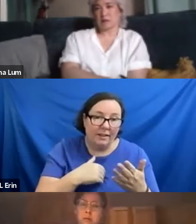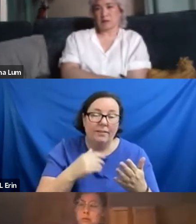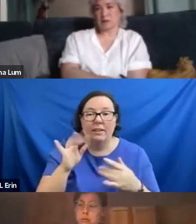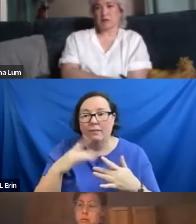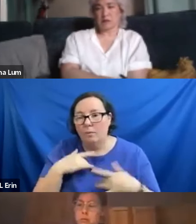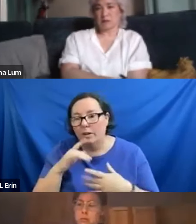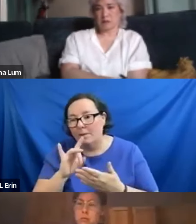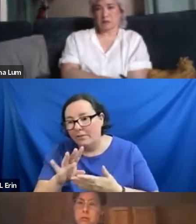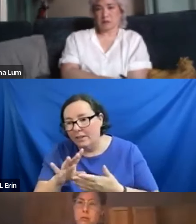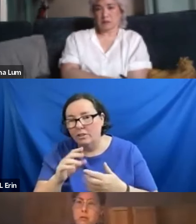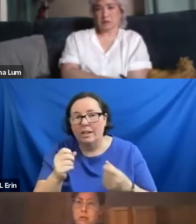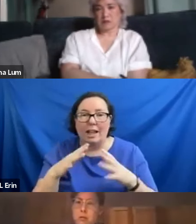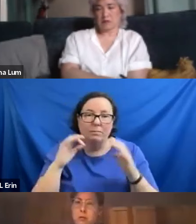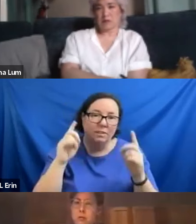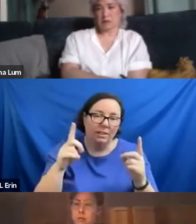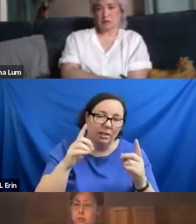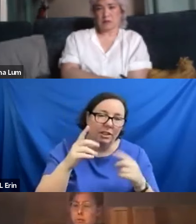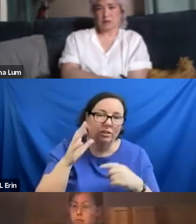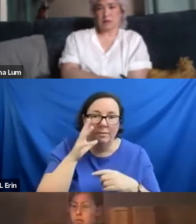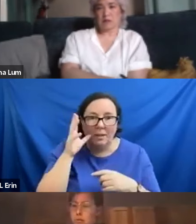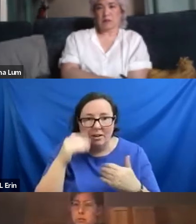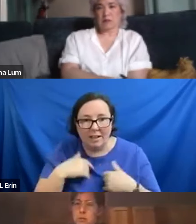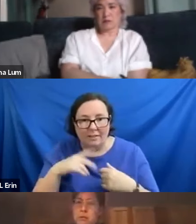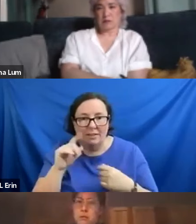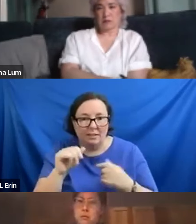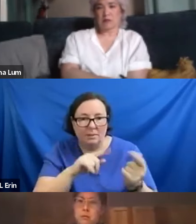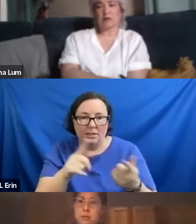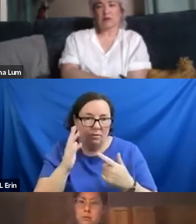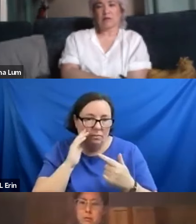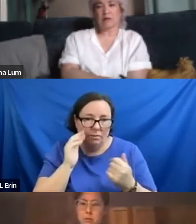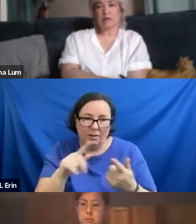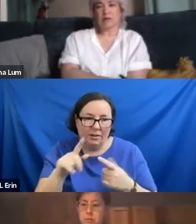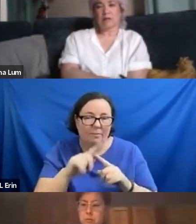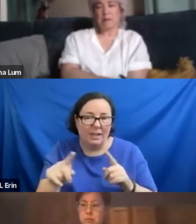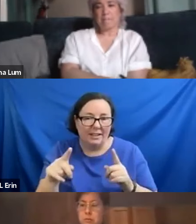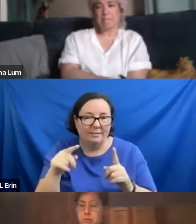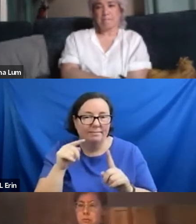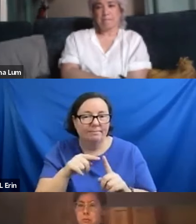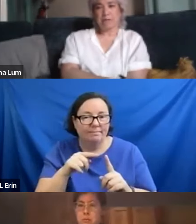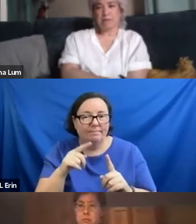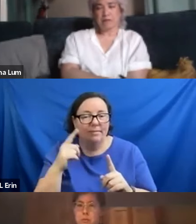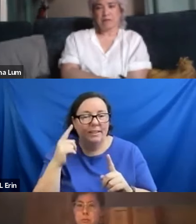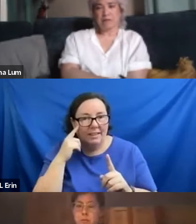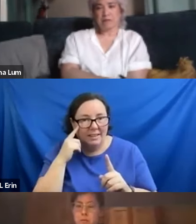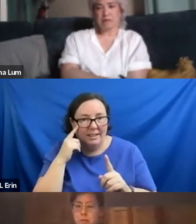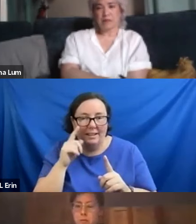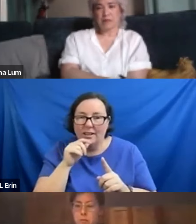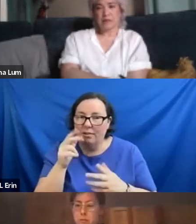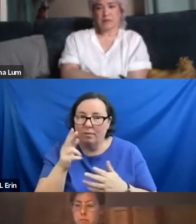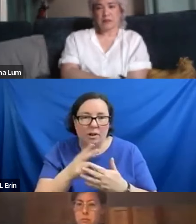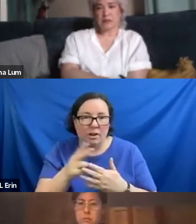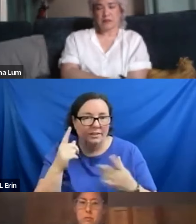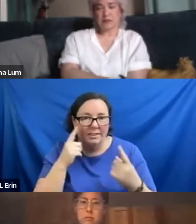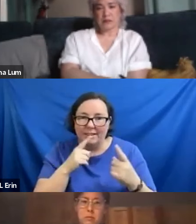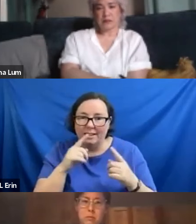the amount of education that a parent has, disabilities, stuff like that. You guys know all this stuff, but I would say that I don't honestly think that it's